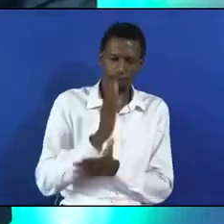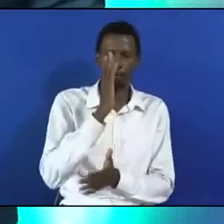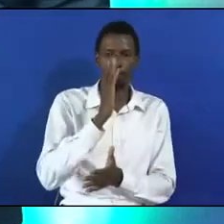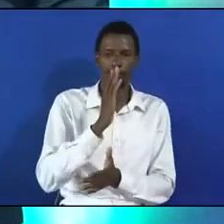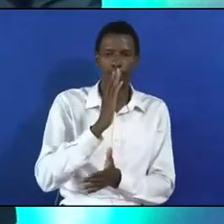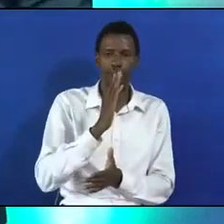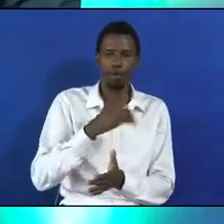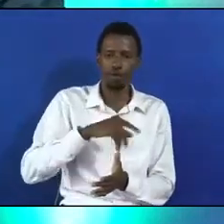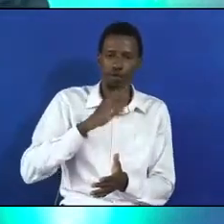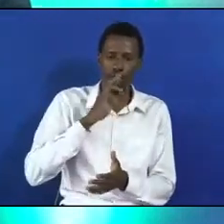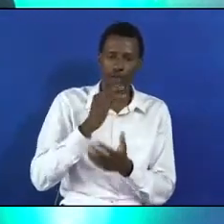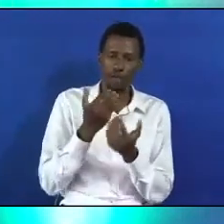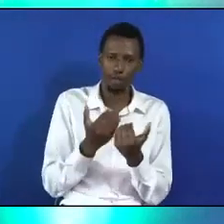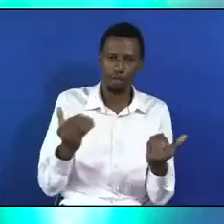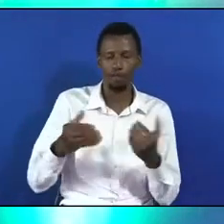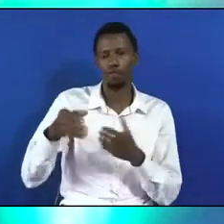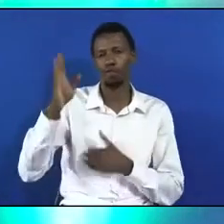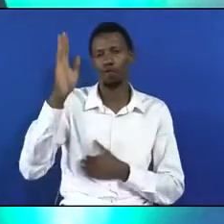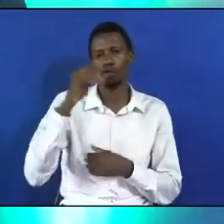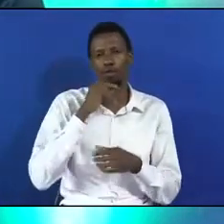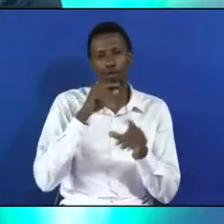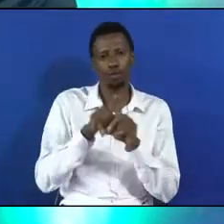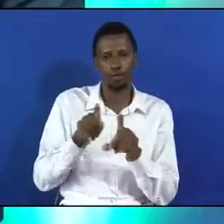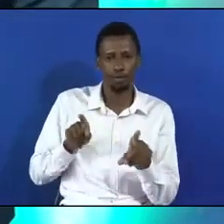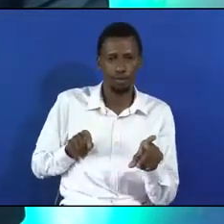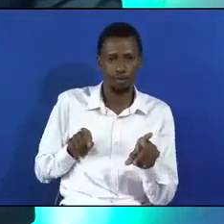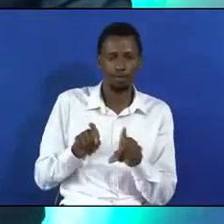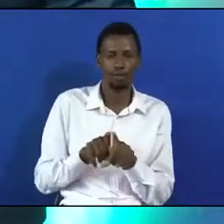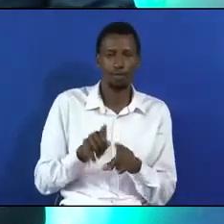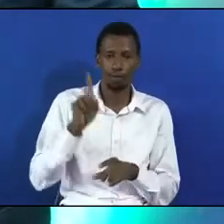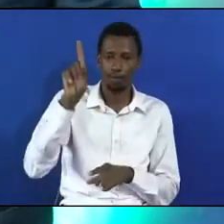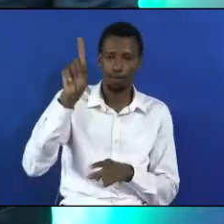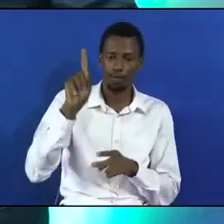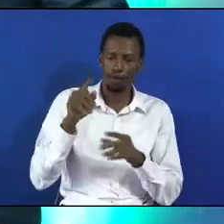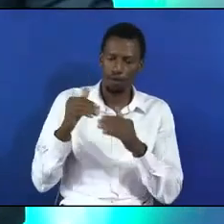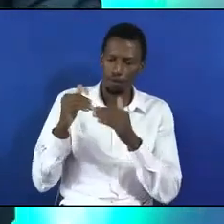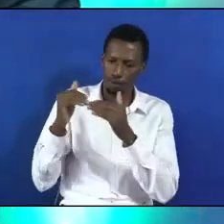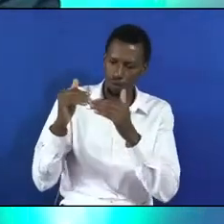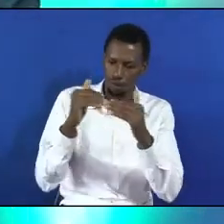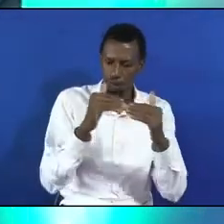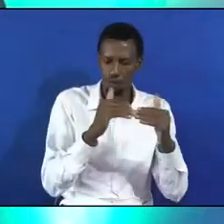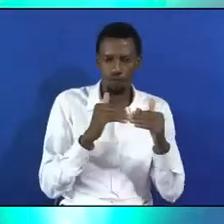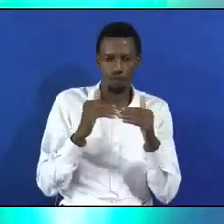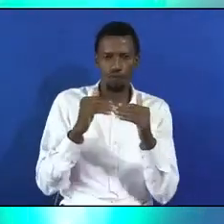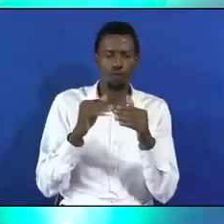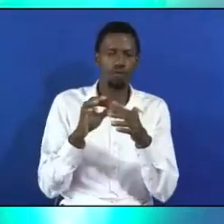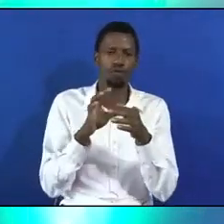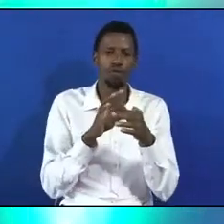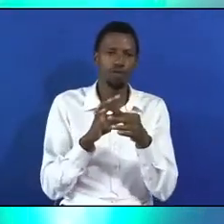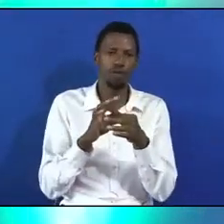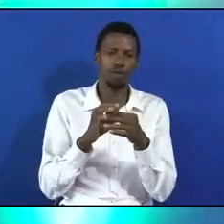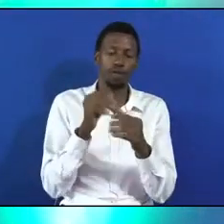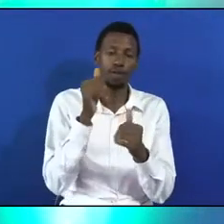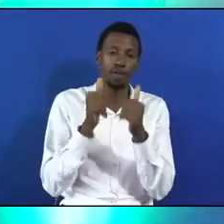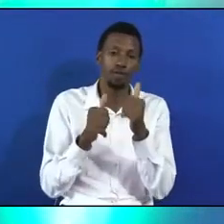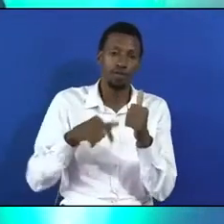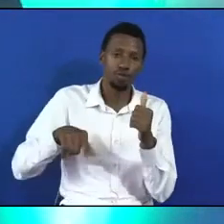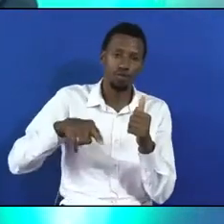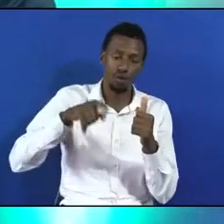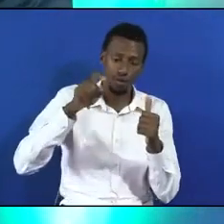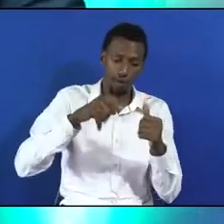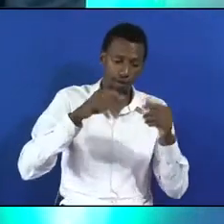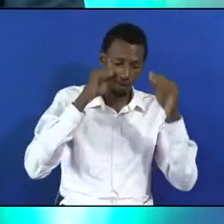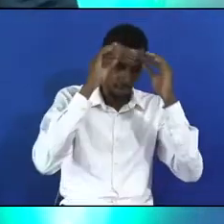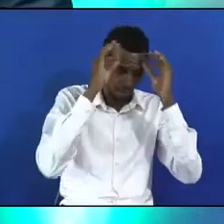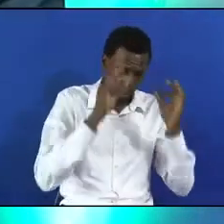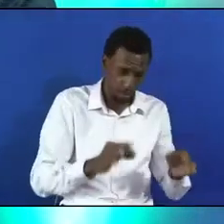God, brothers and sisters. He is the common unity, the common grace, out of which we must decide